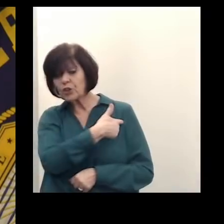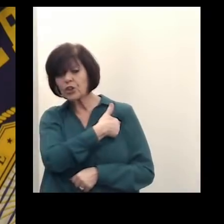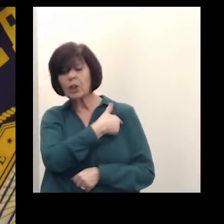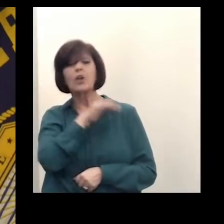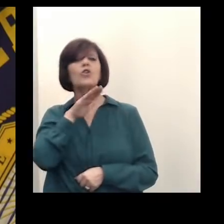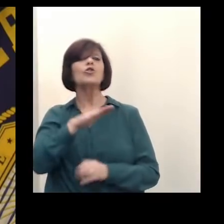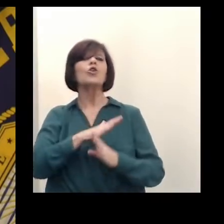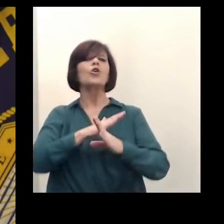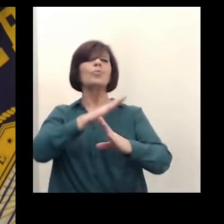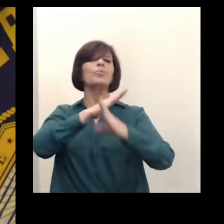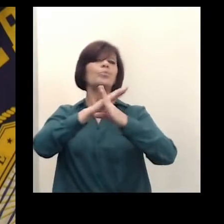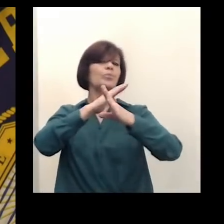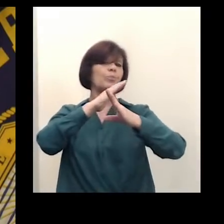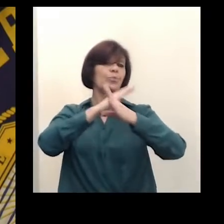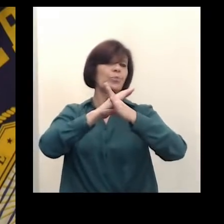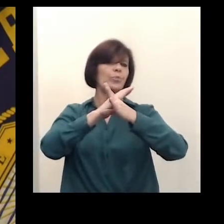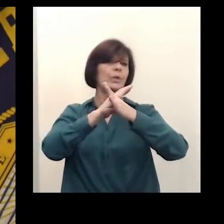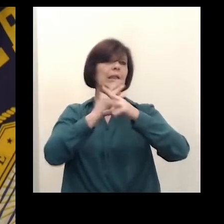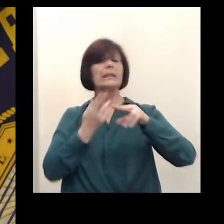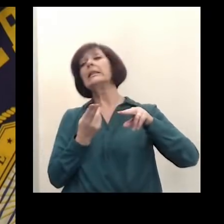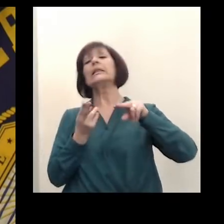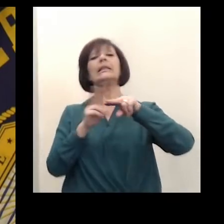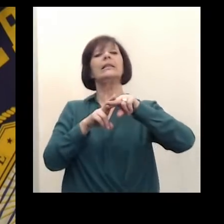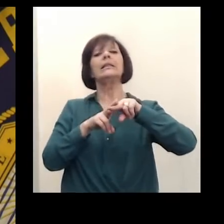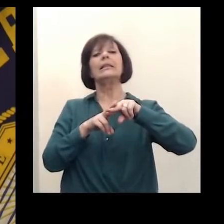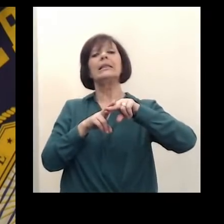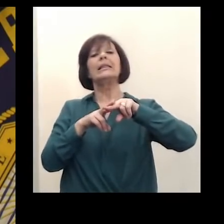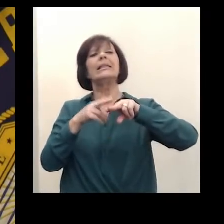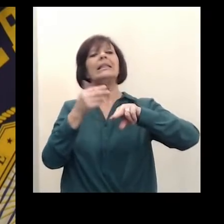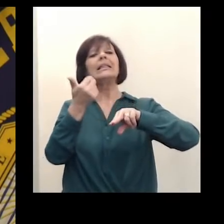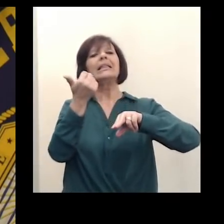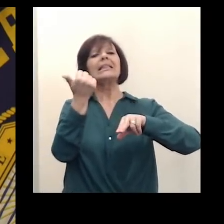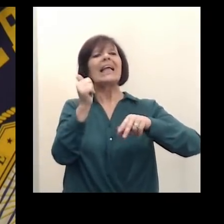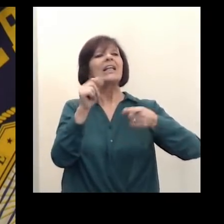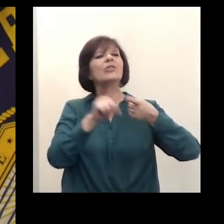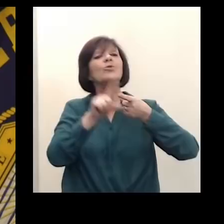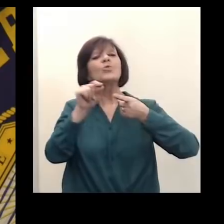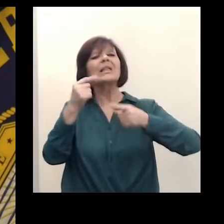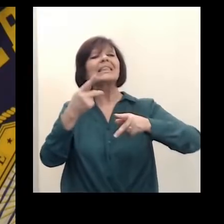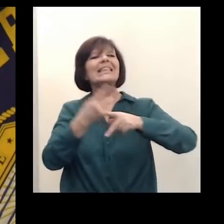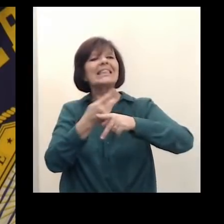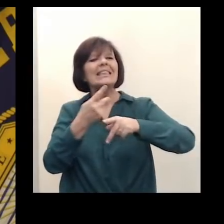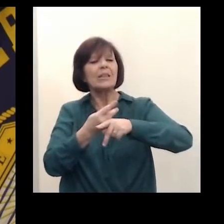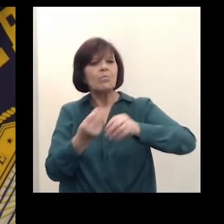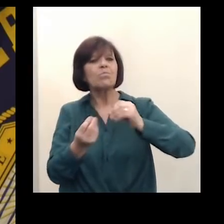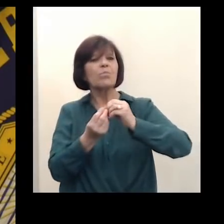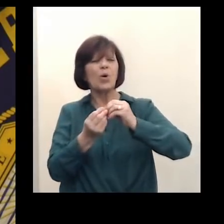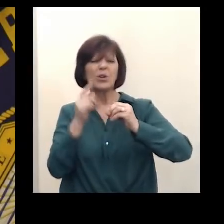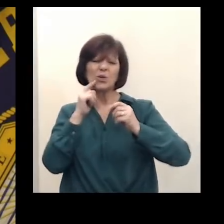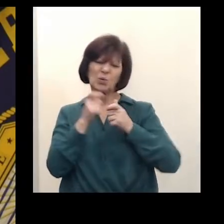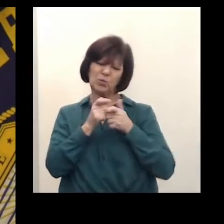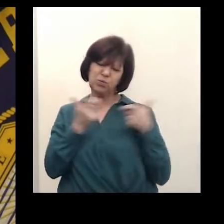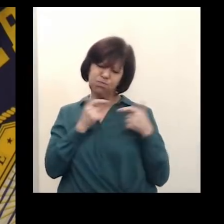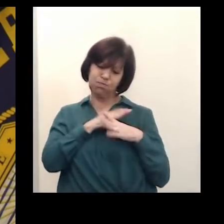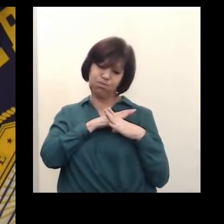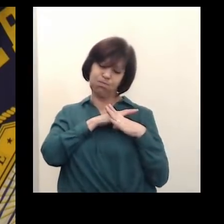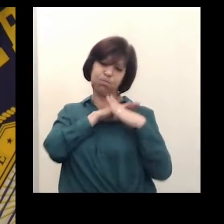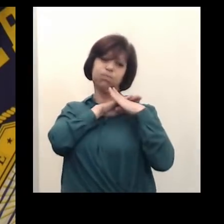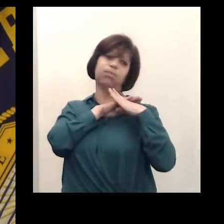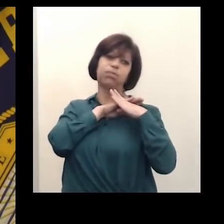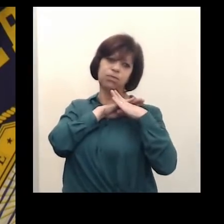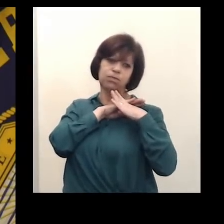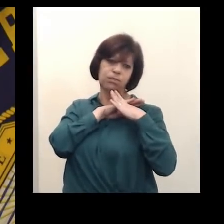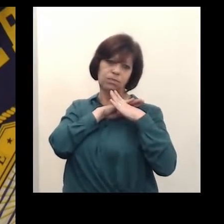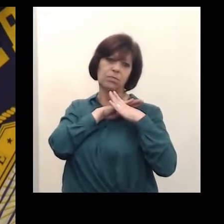protective antibodies will increase at least 10 to 20-fold. So you'll have a huge degree of protection, an